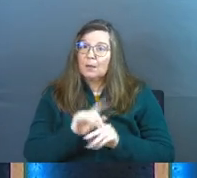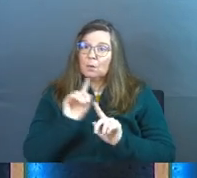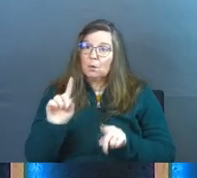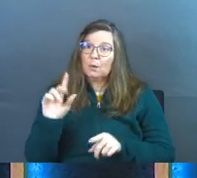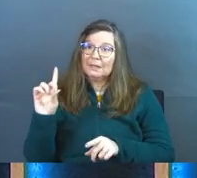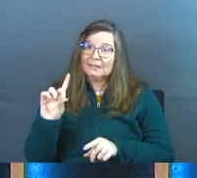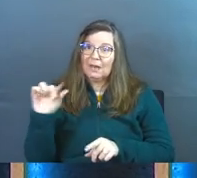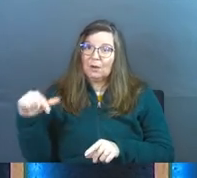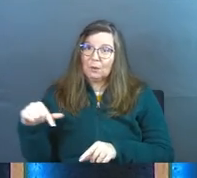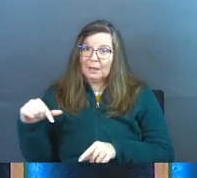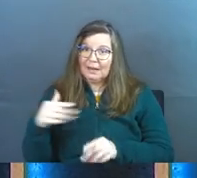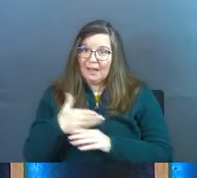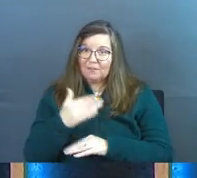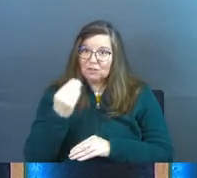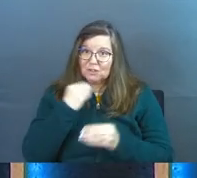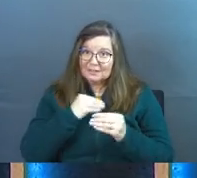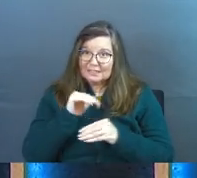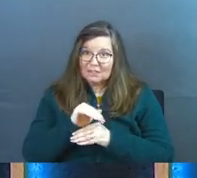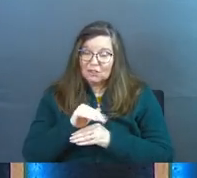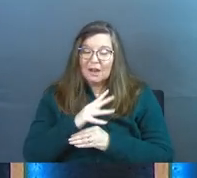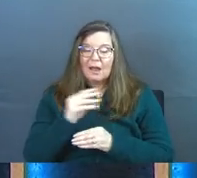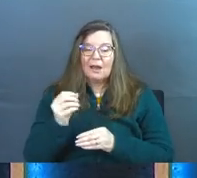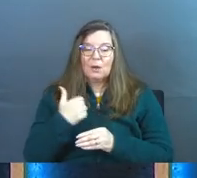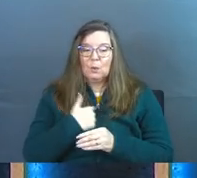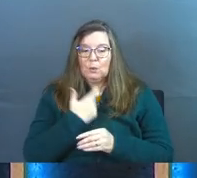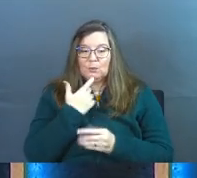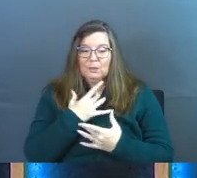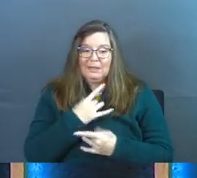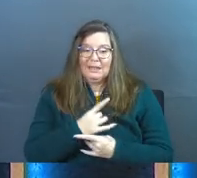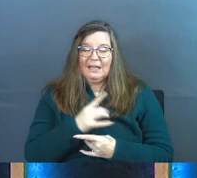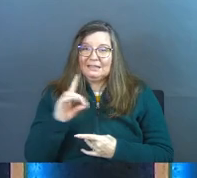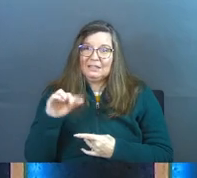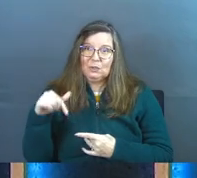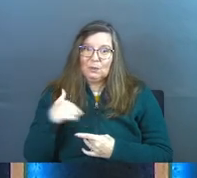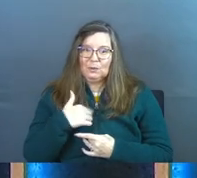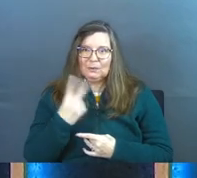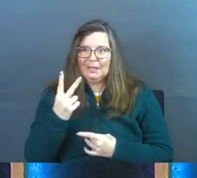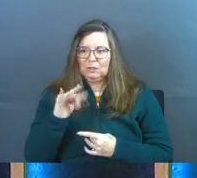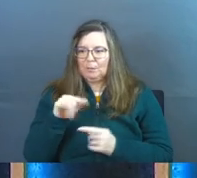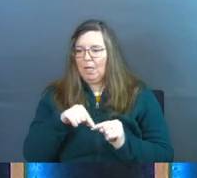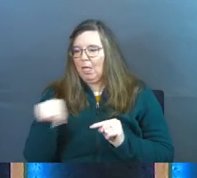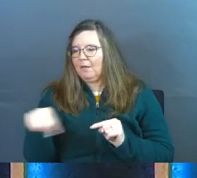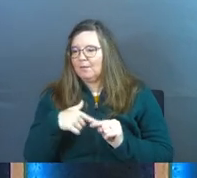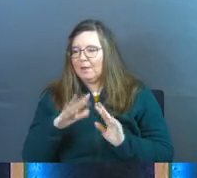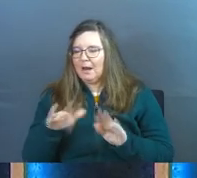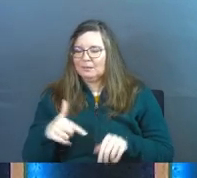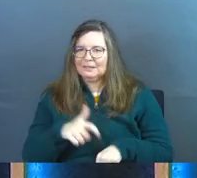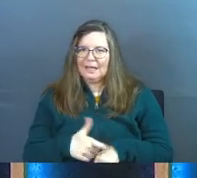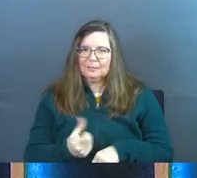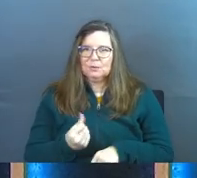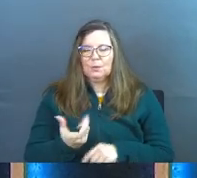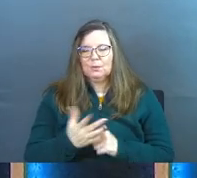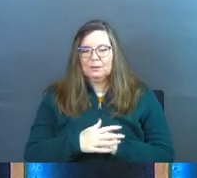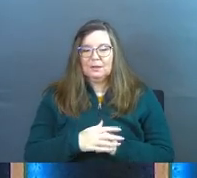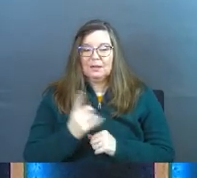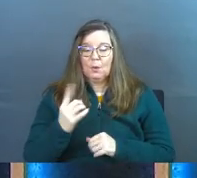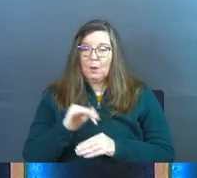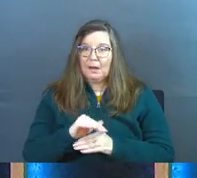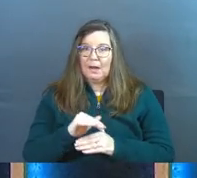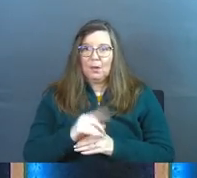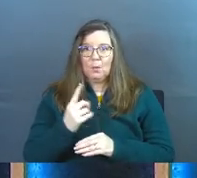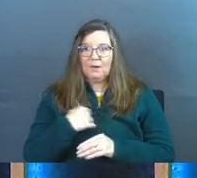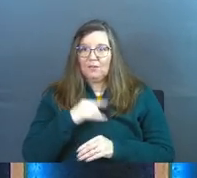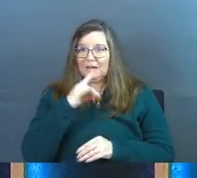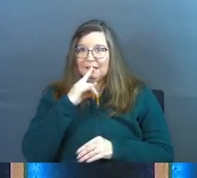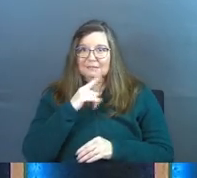went to DQ after dinner. And we liked DQ, and it was like two blocks away from our house at the time. And so this one night,